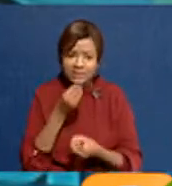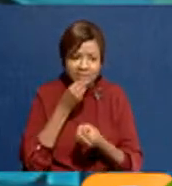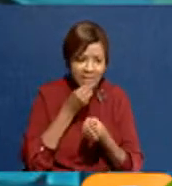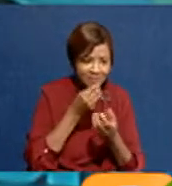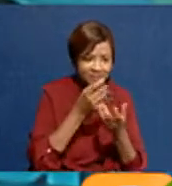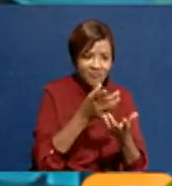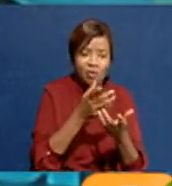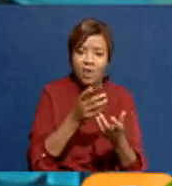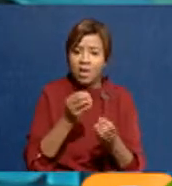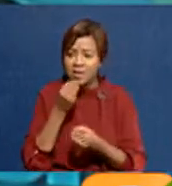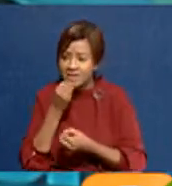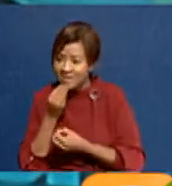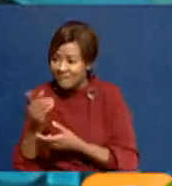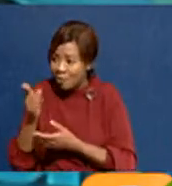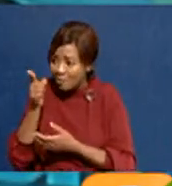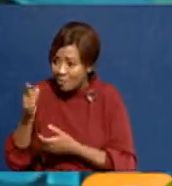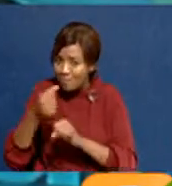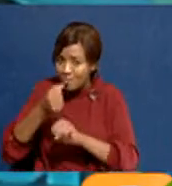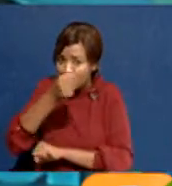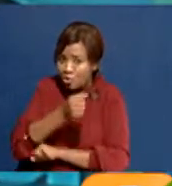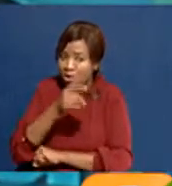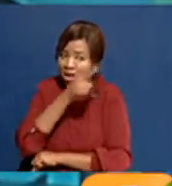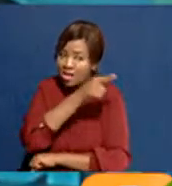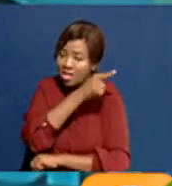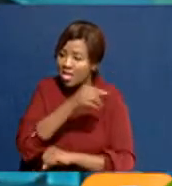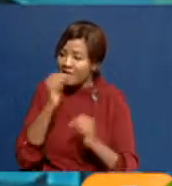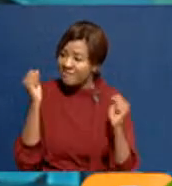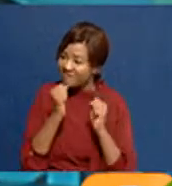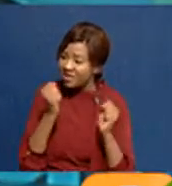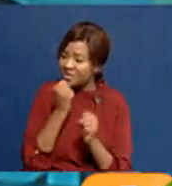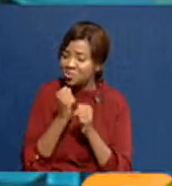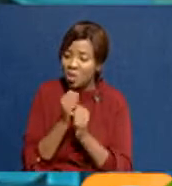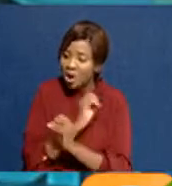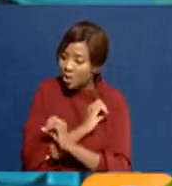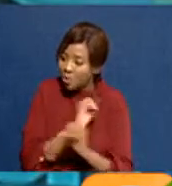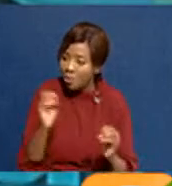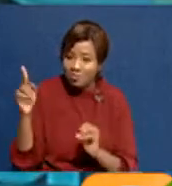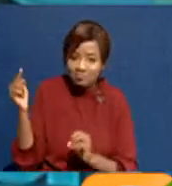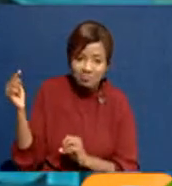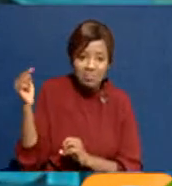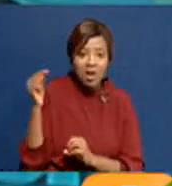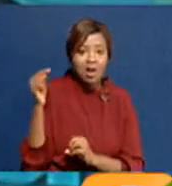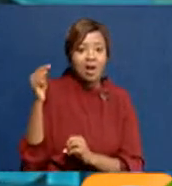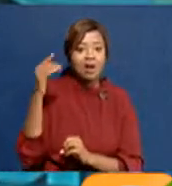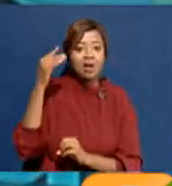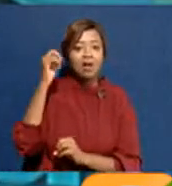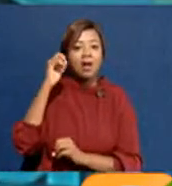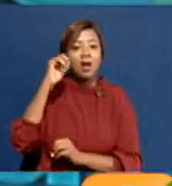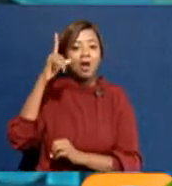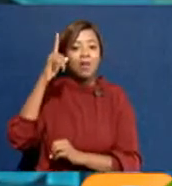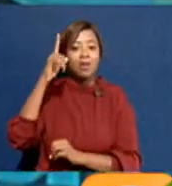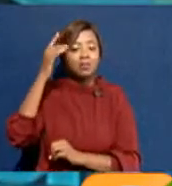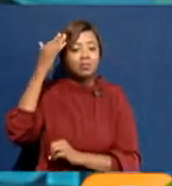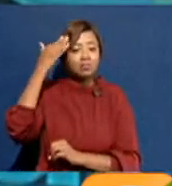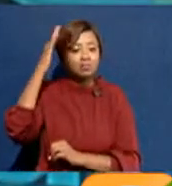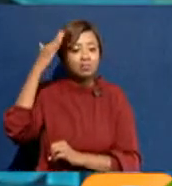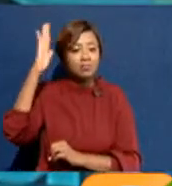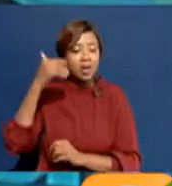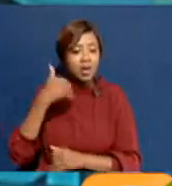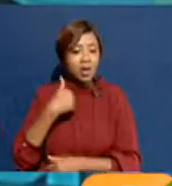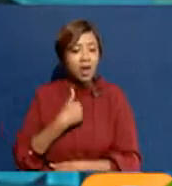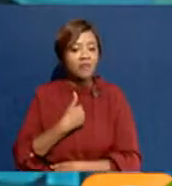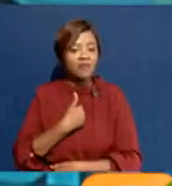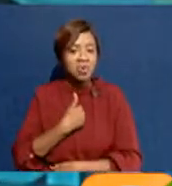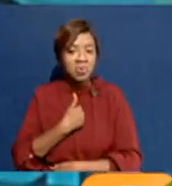issue. Yeah, fridges are broken, you know, and that is, once it's made aware and a priority and everybody is